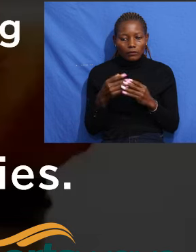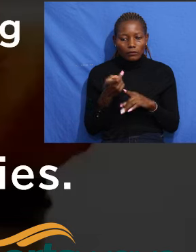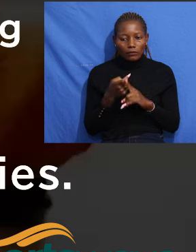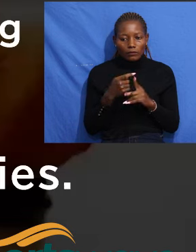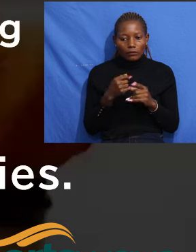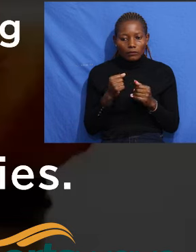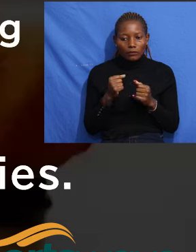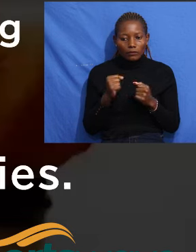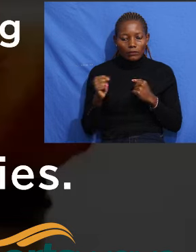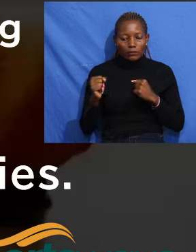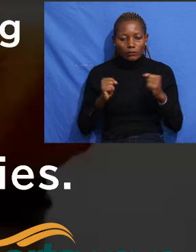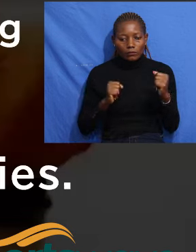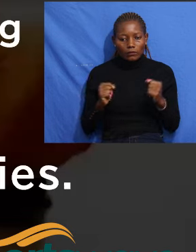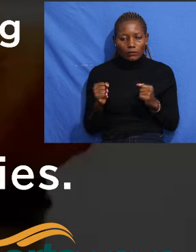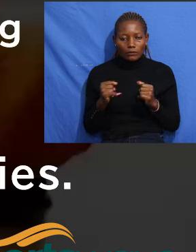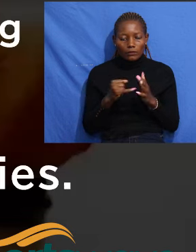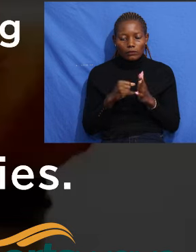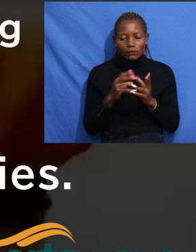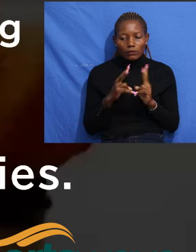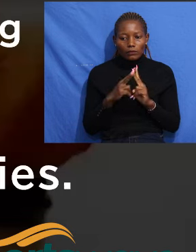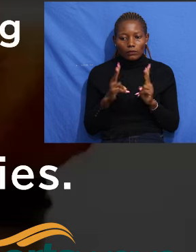stretching. It's very